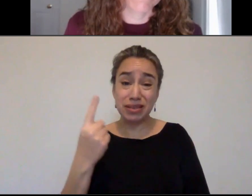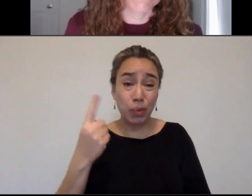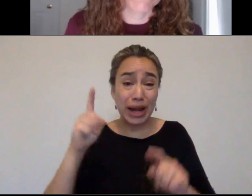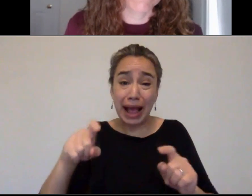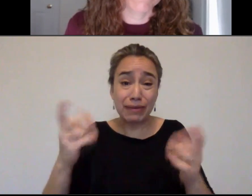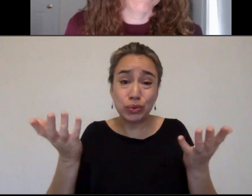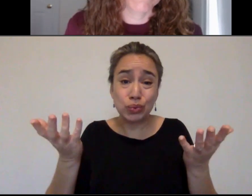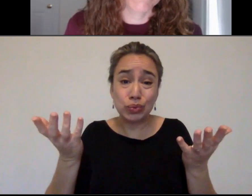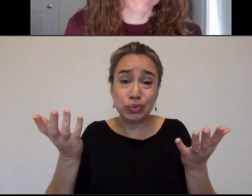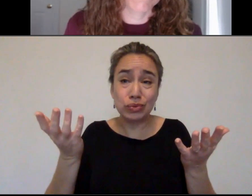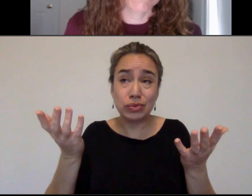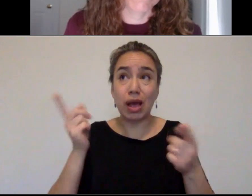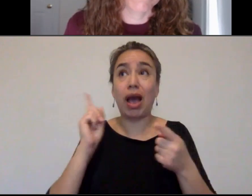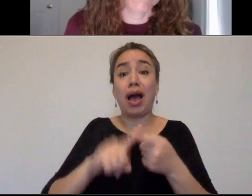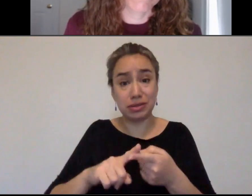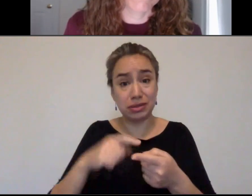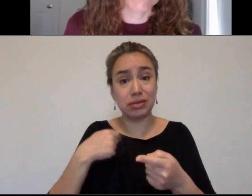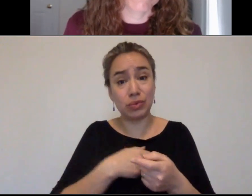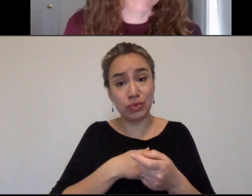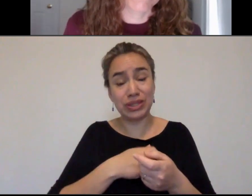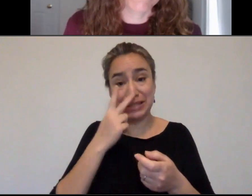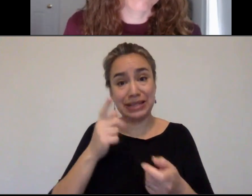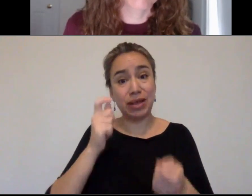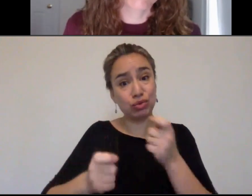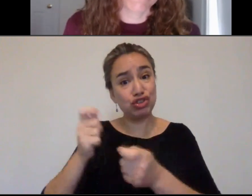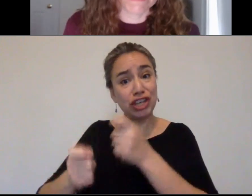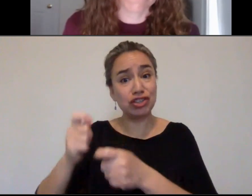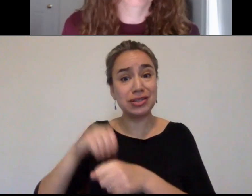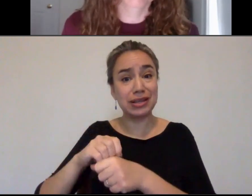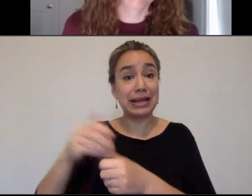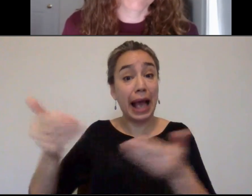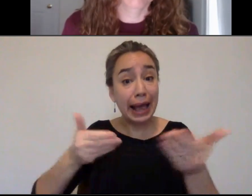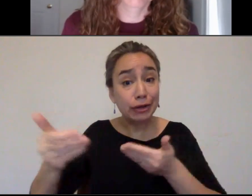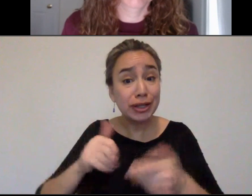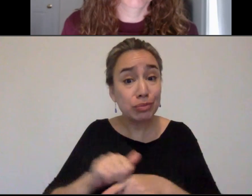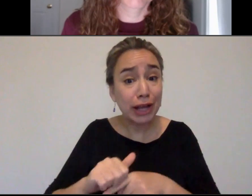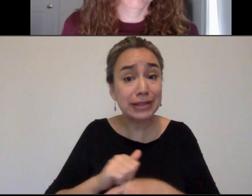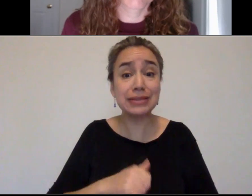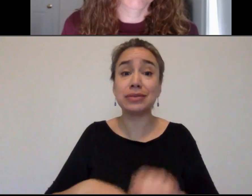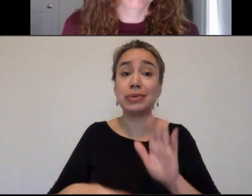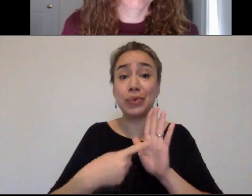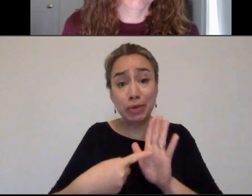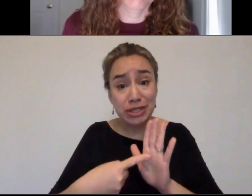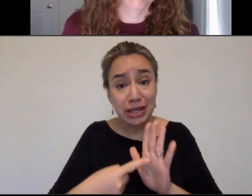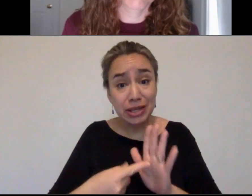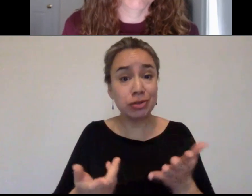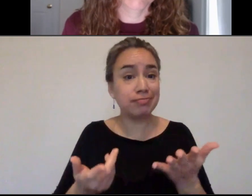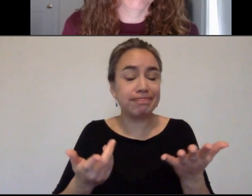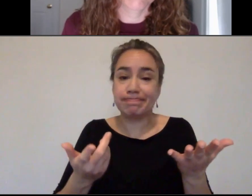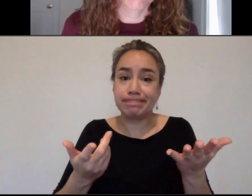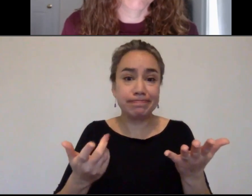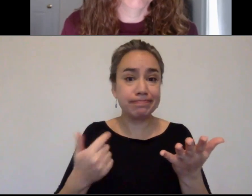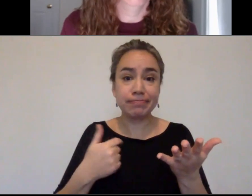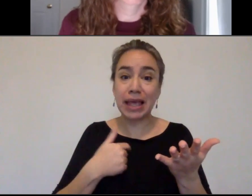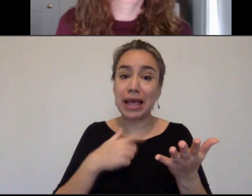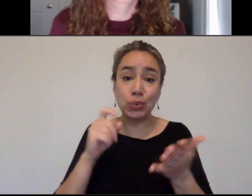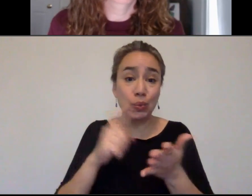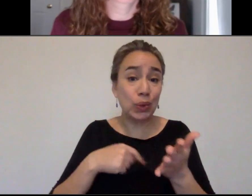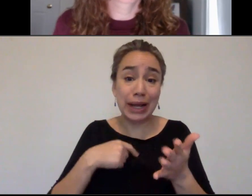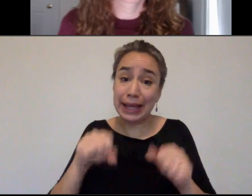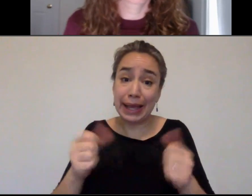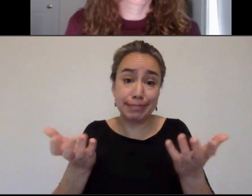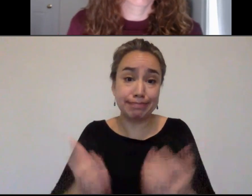And until we can make those changes in hiring practices and representation, I'm doing what I can.